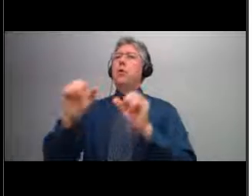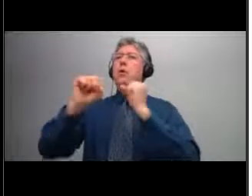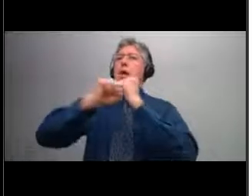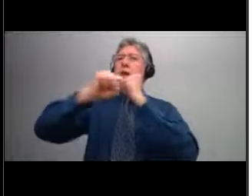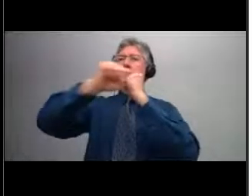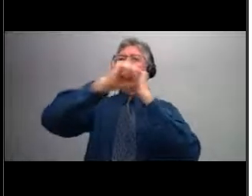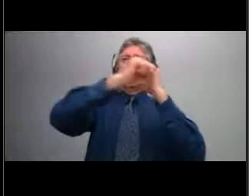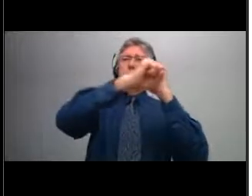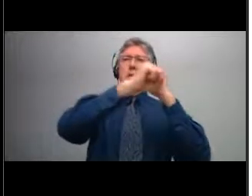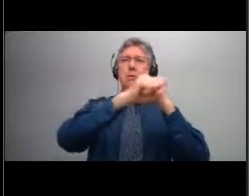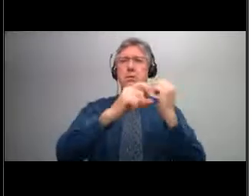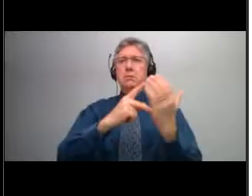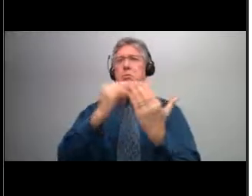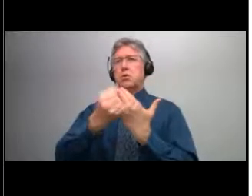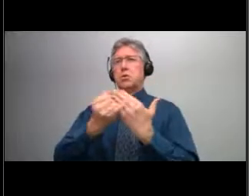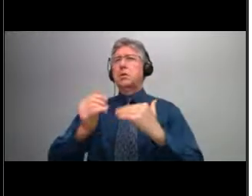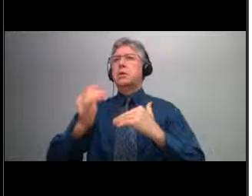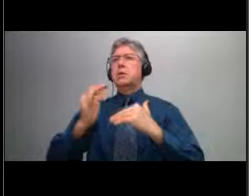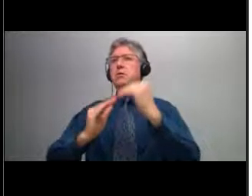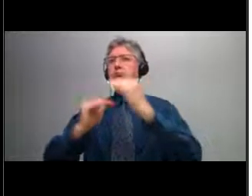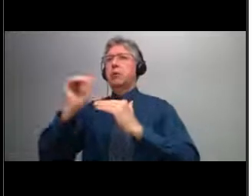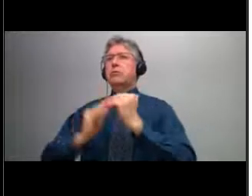construction. Next slide, please.